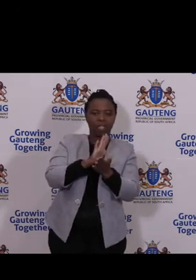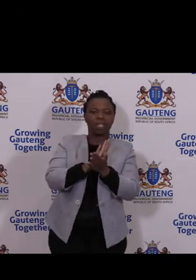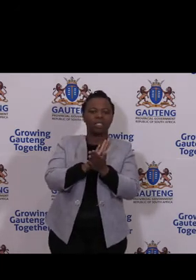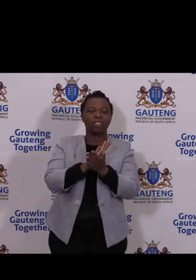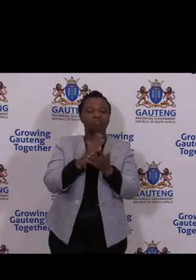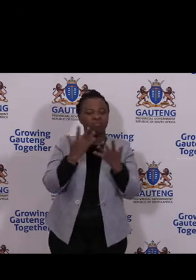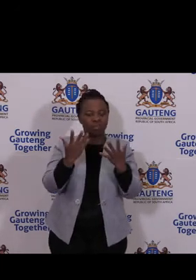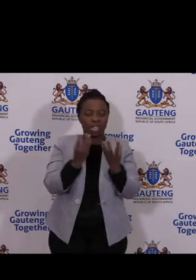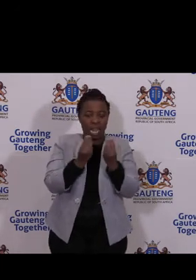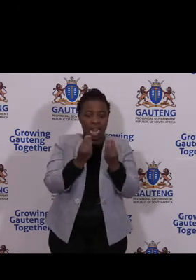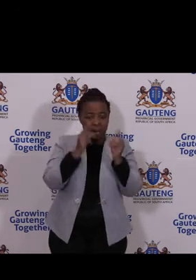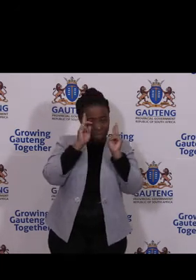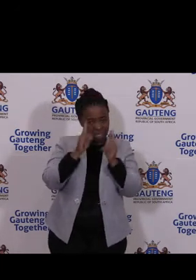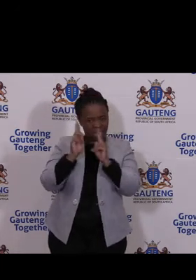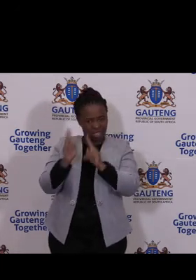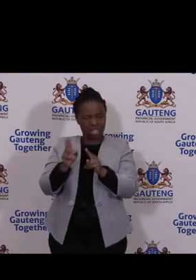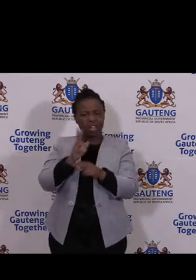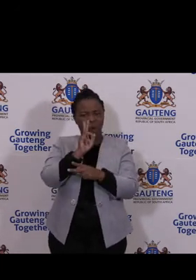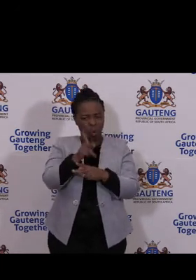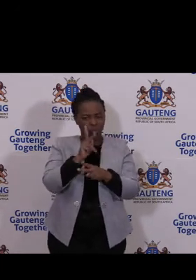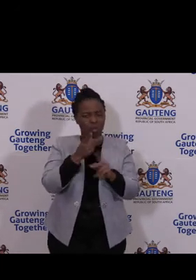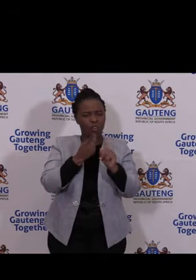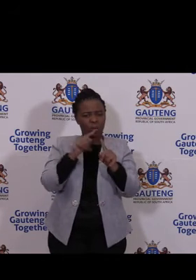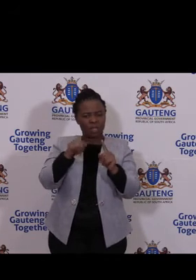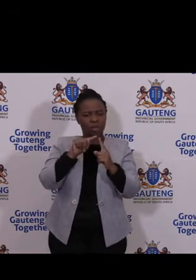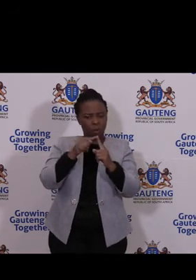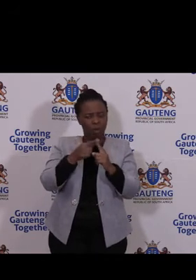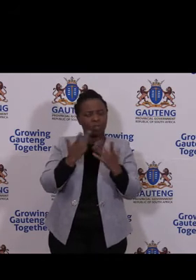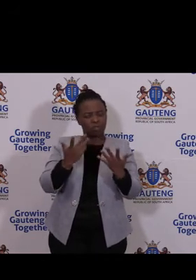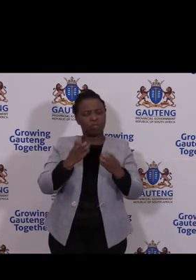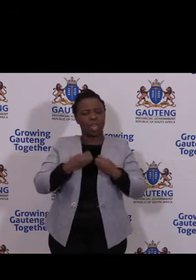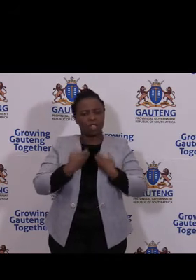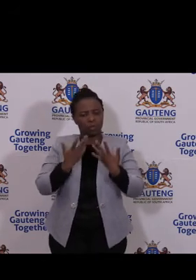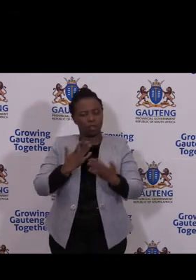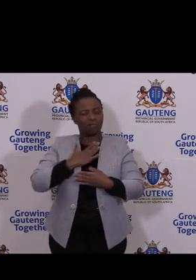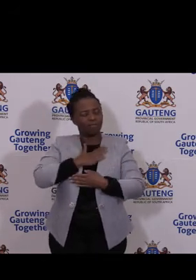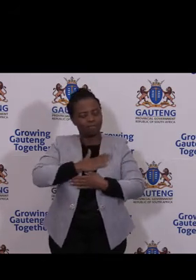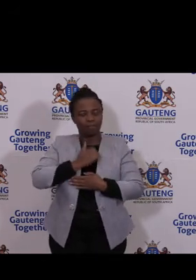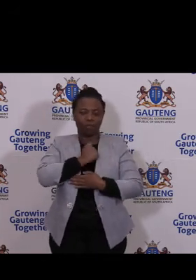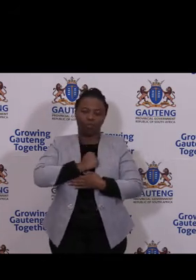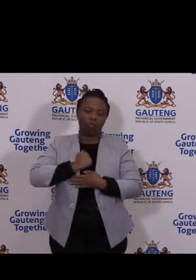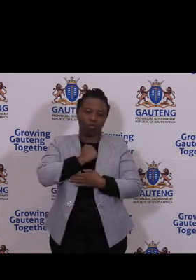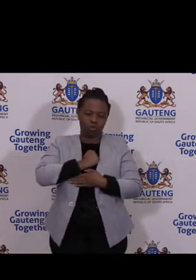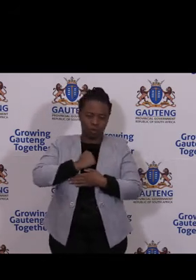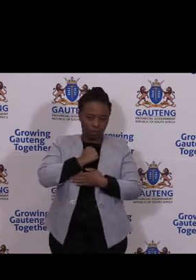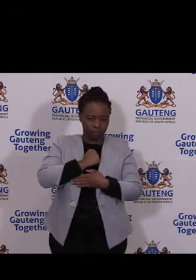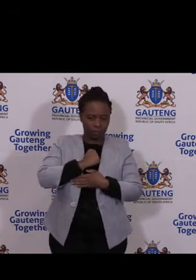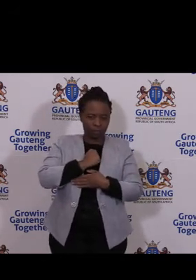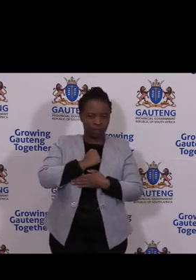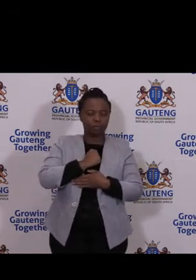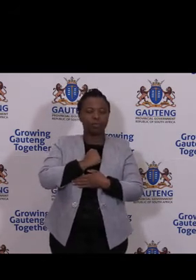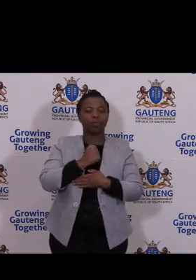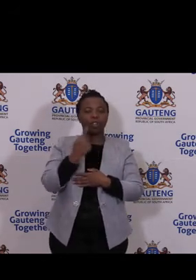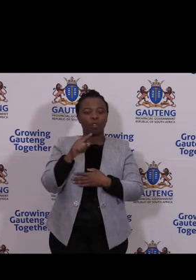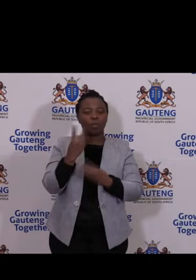occurred, and would like to actually also from this point express our condolences to those who have lost